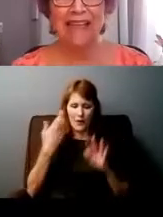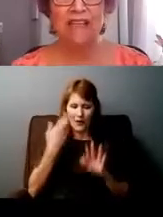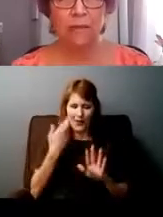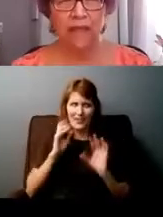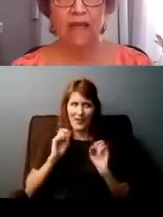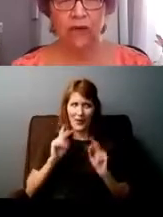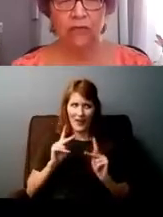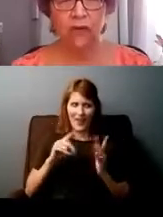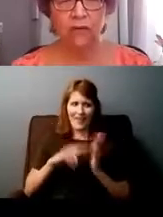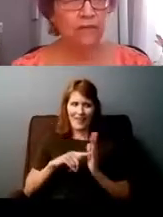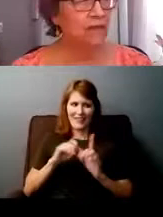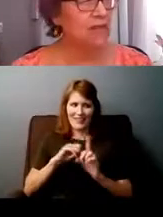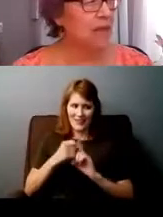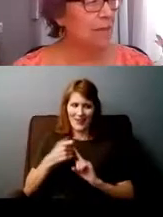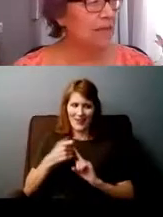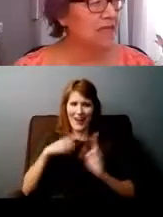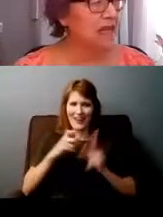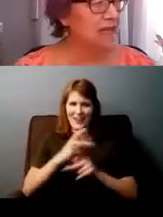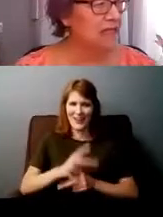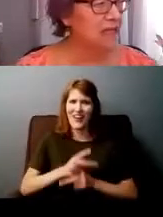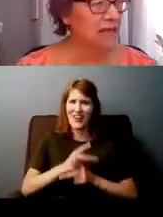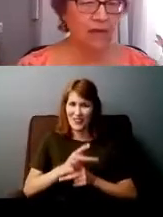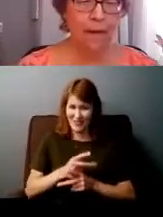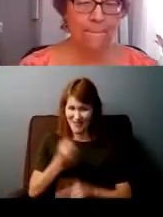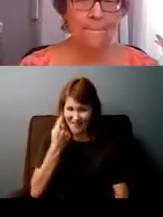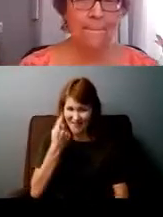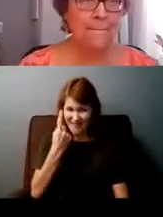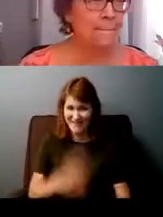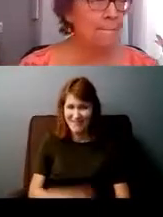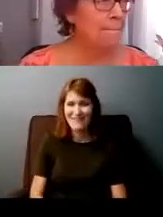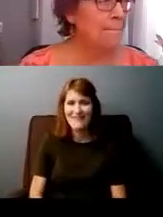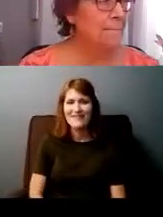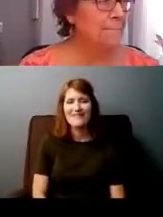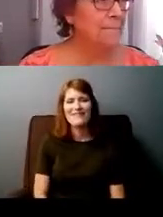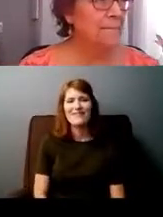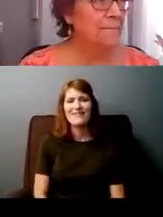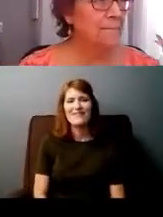I need to be careful. Does that make sense?